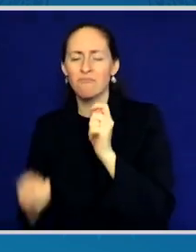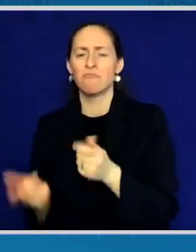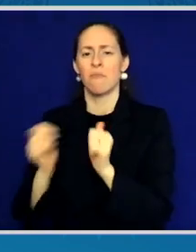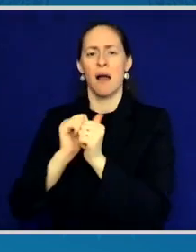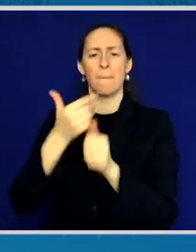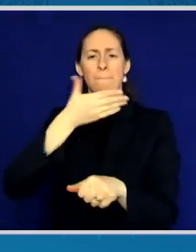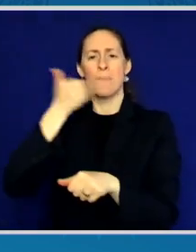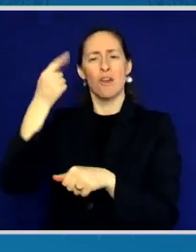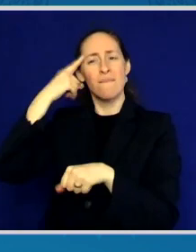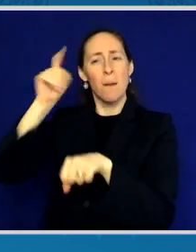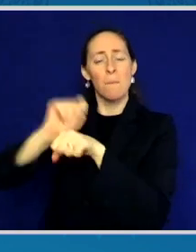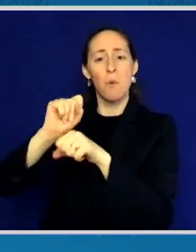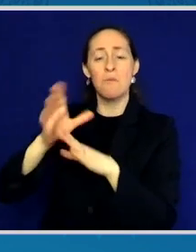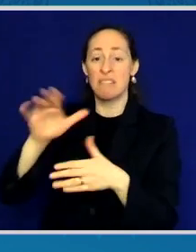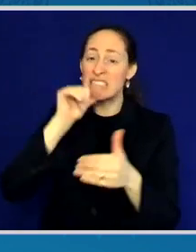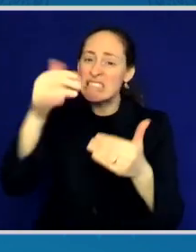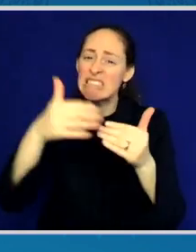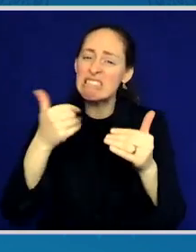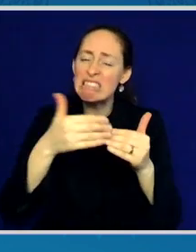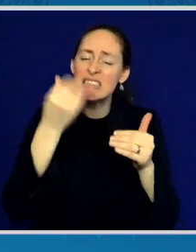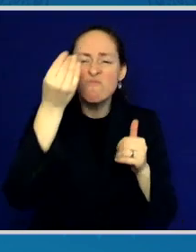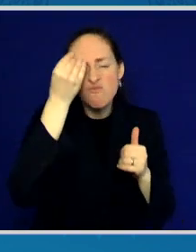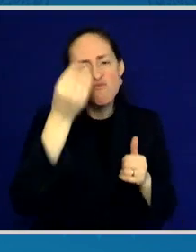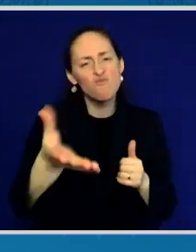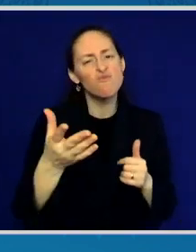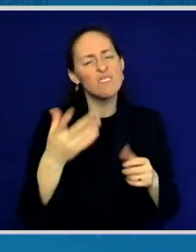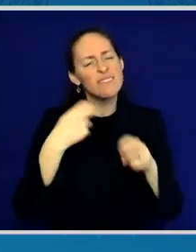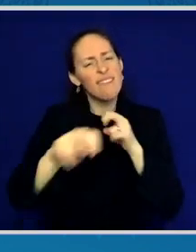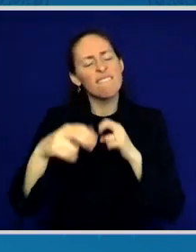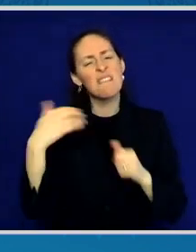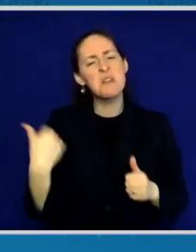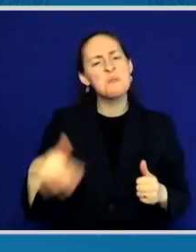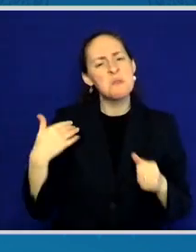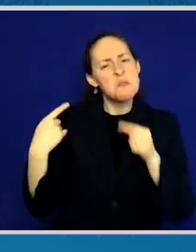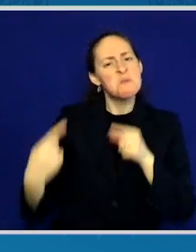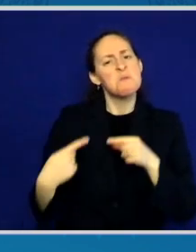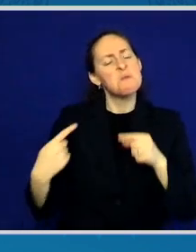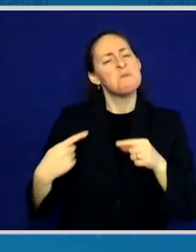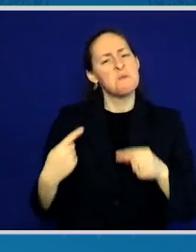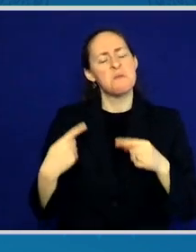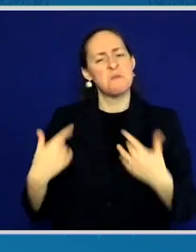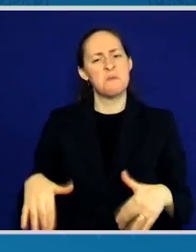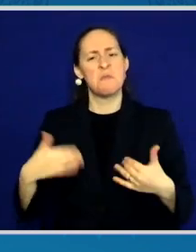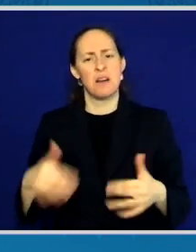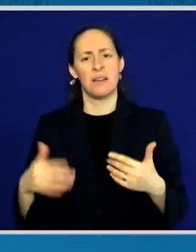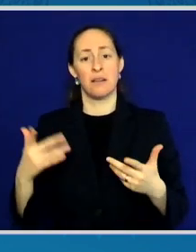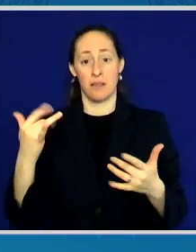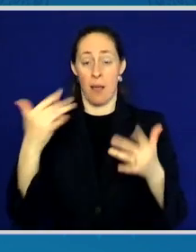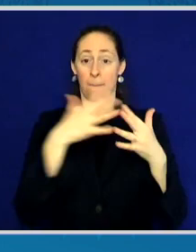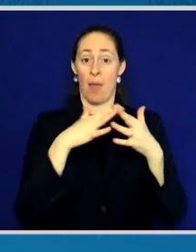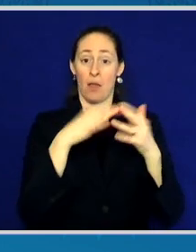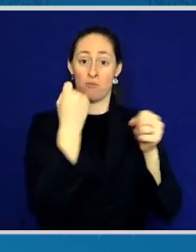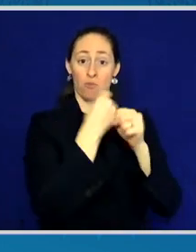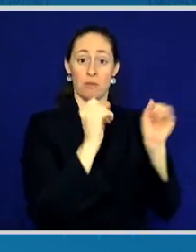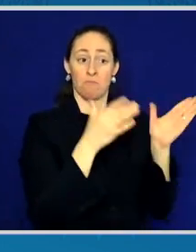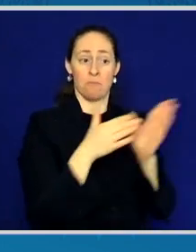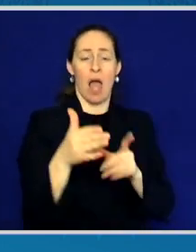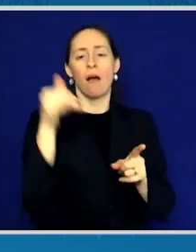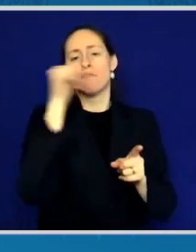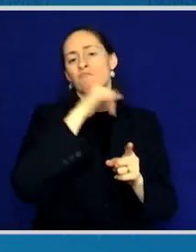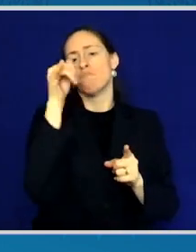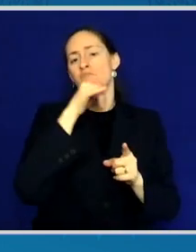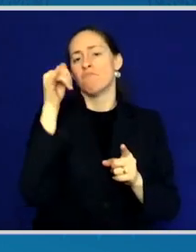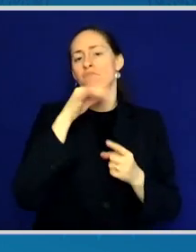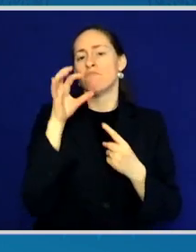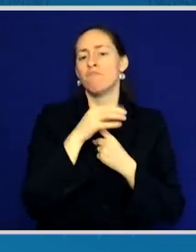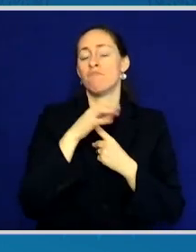challenge. So it's been tough. And I will say the American Rescue Plan was great because, $75